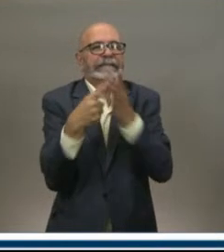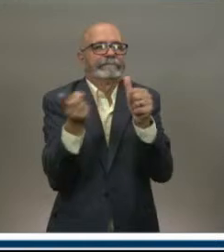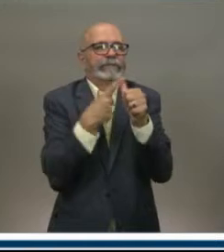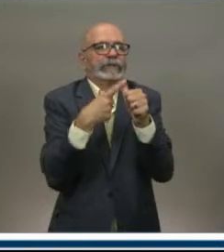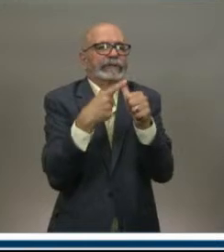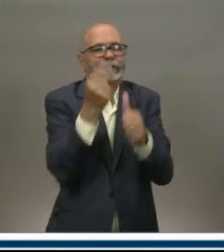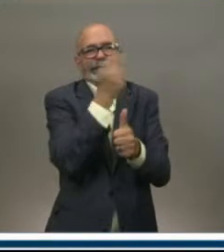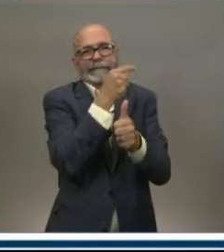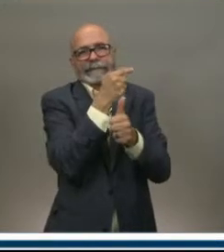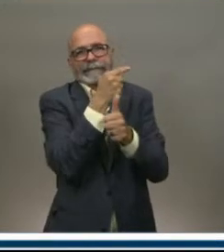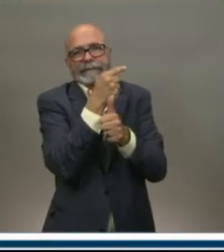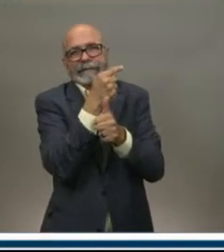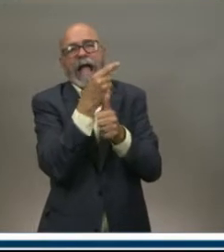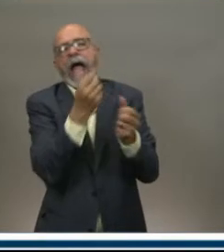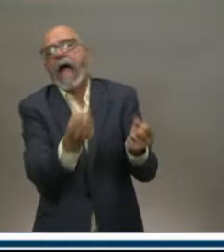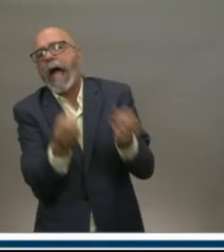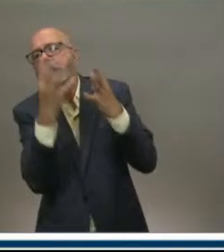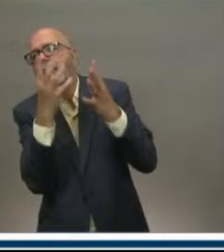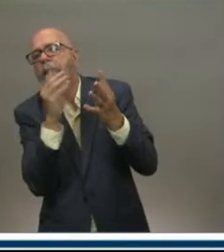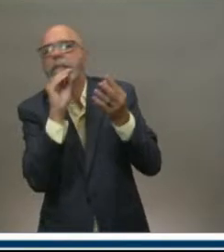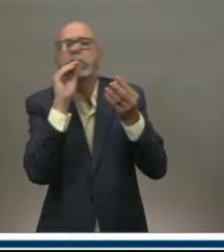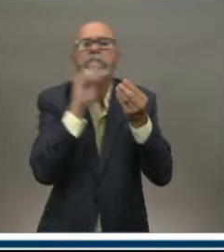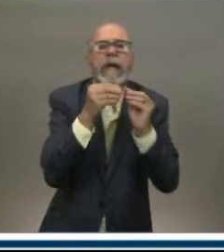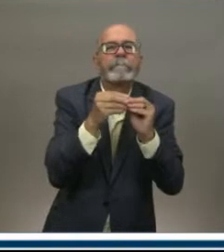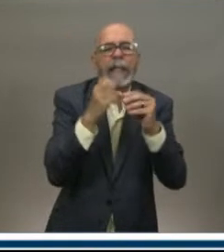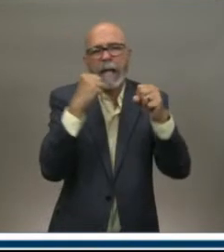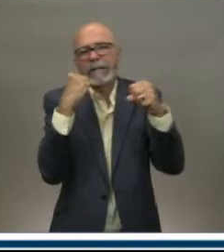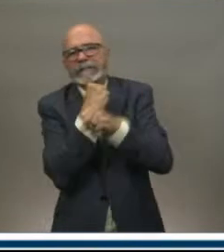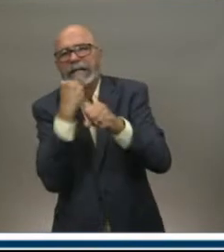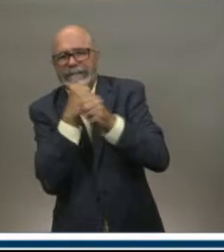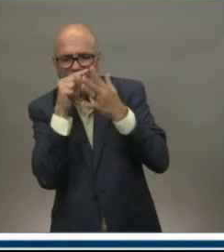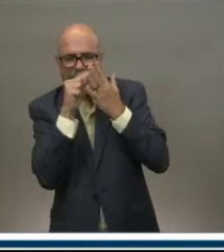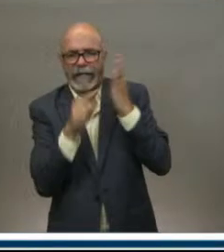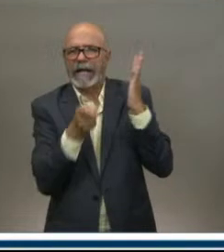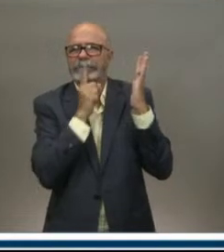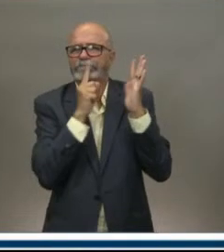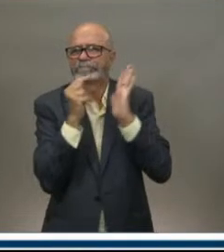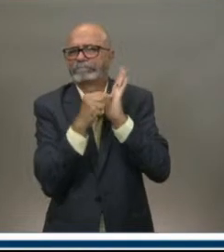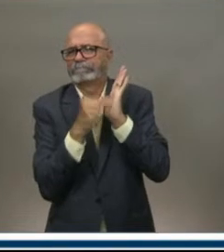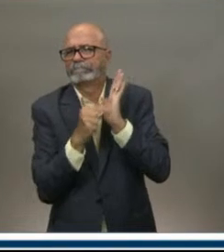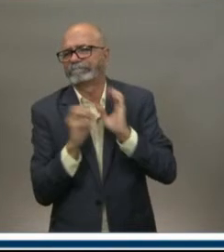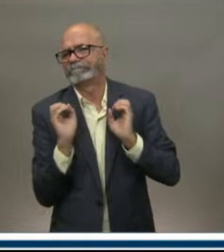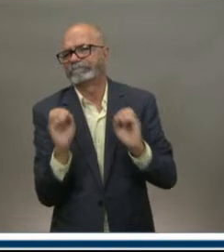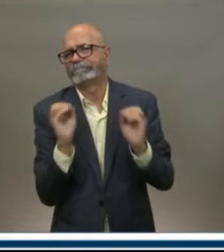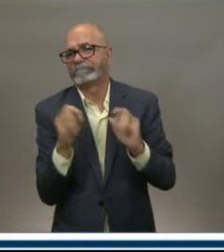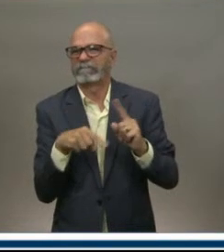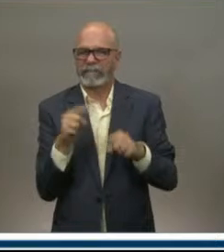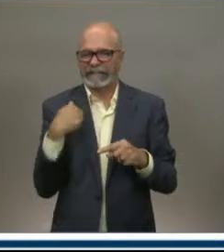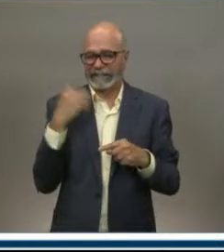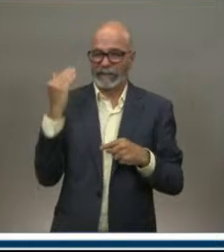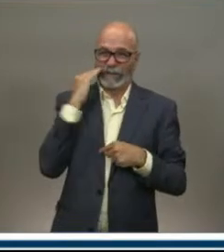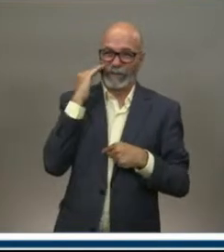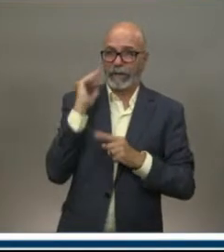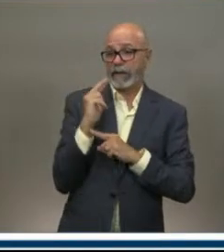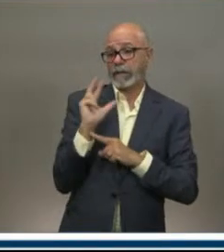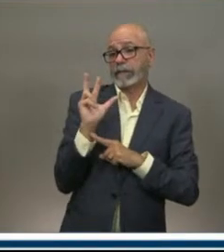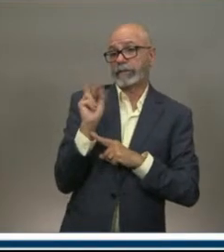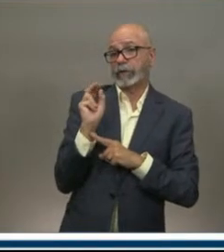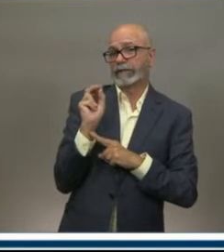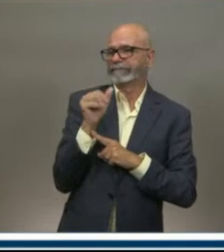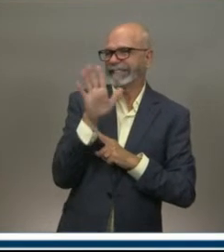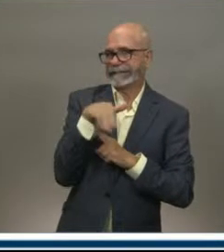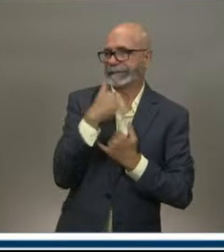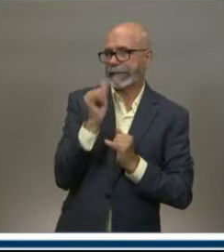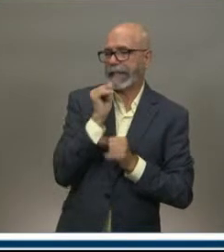number I don't believe was provided in the recommendations. So we know that 30 wasn't enough for a major outbreak at a facility of that size and